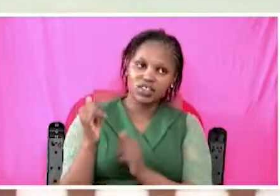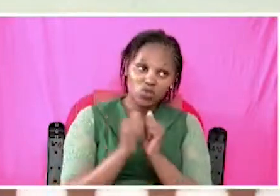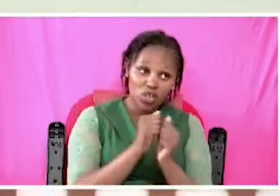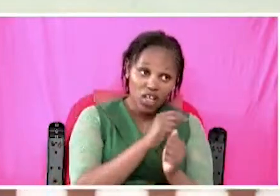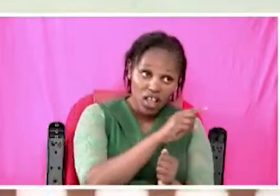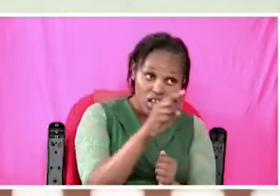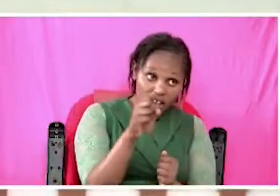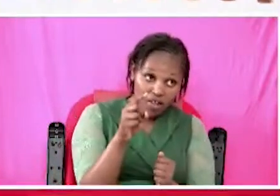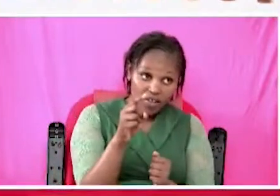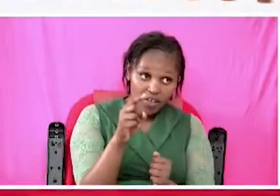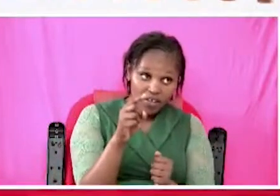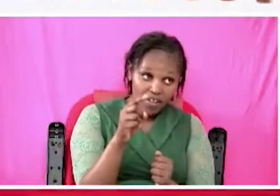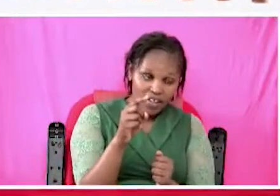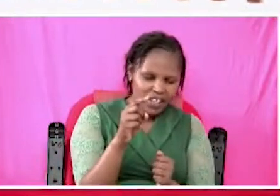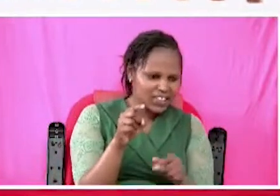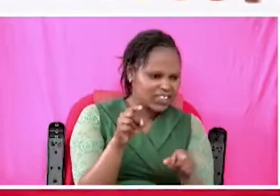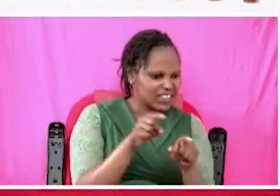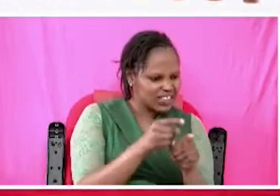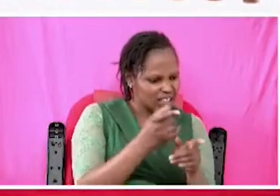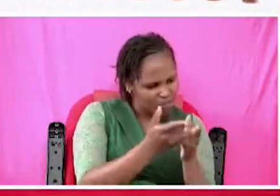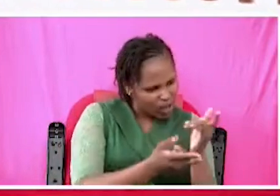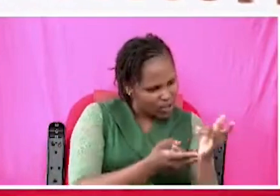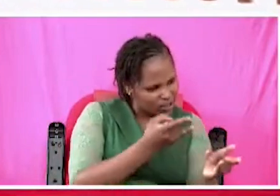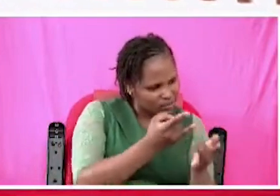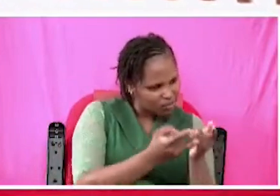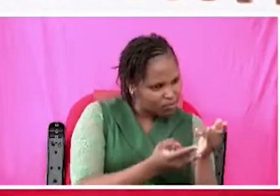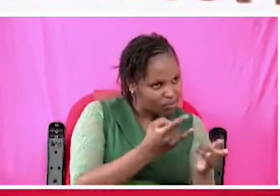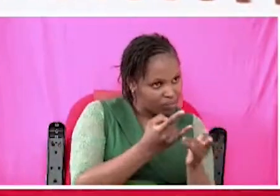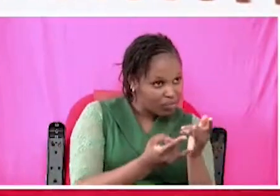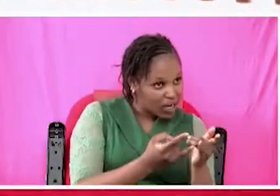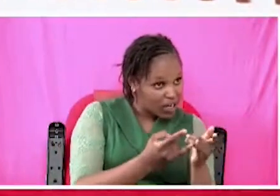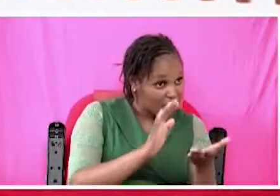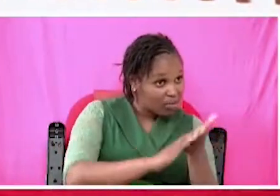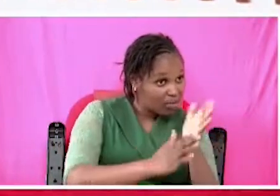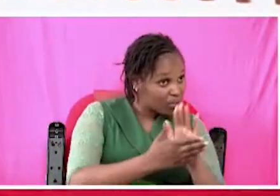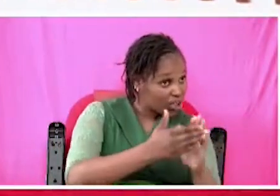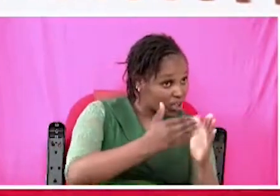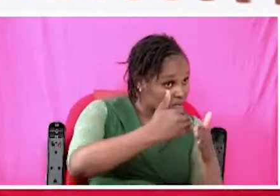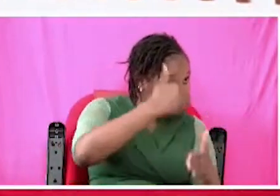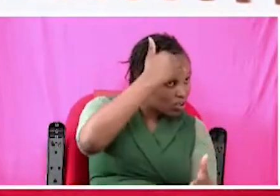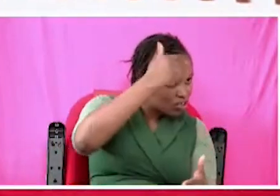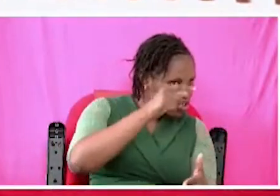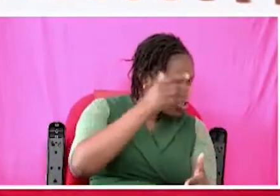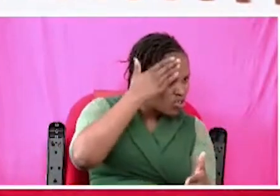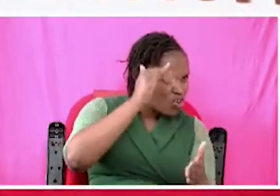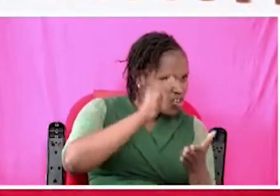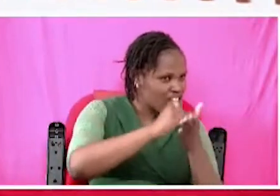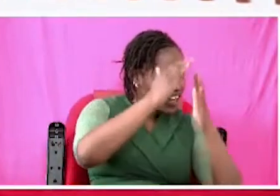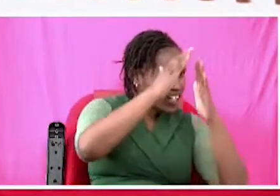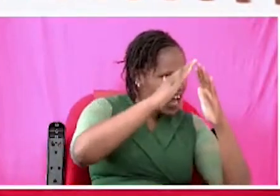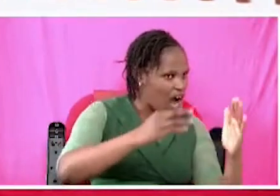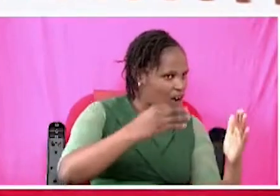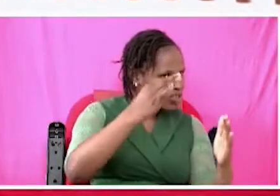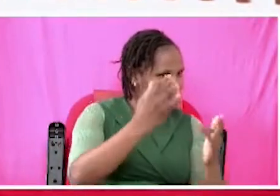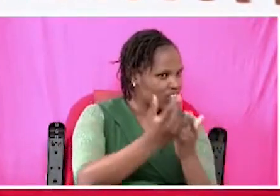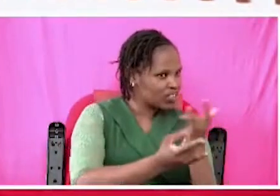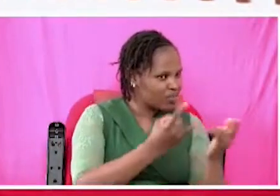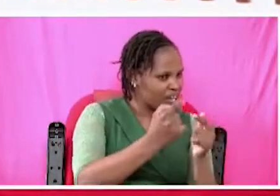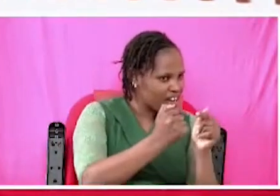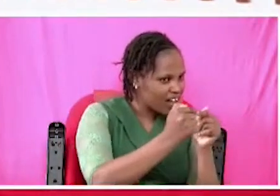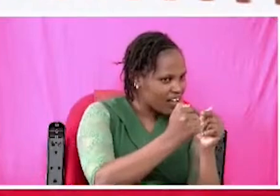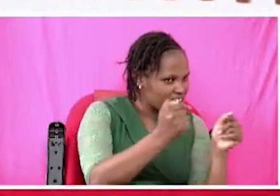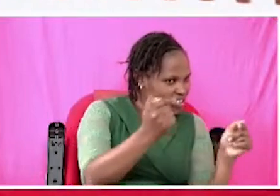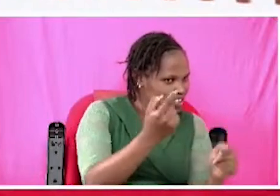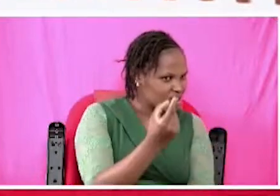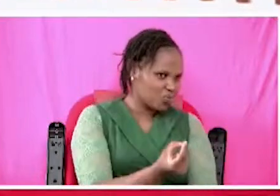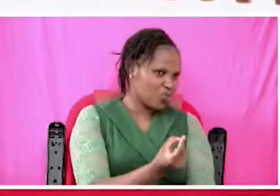he said, even a spider's web becomes a wall that the enemies cannot reach you. But where God